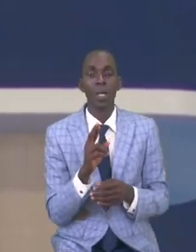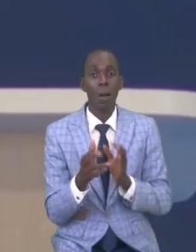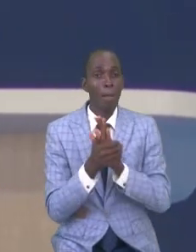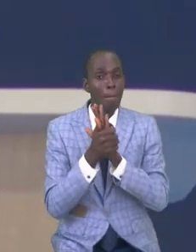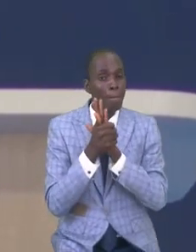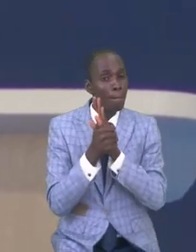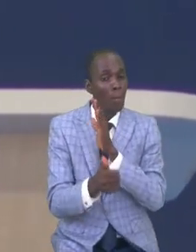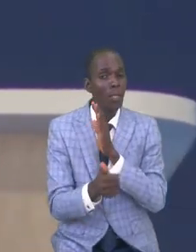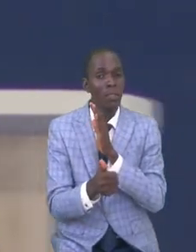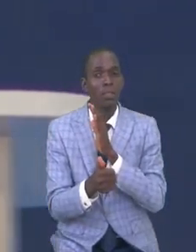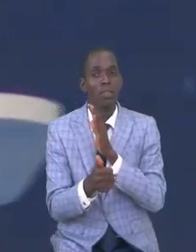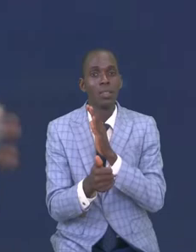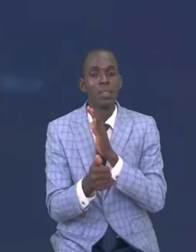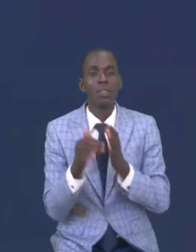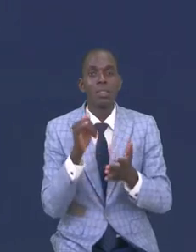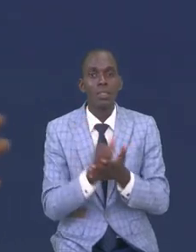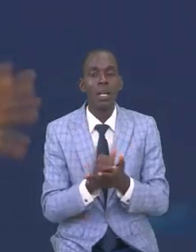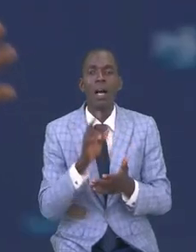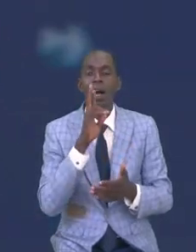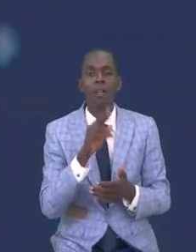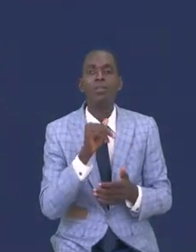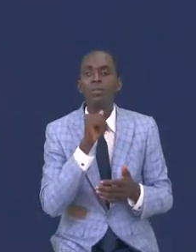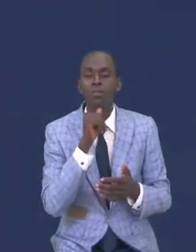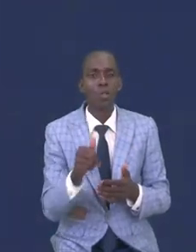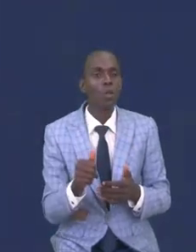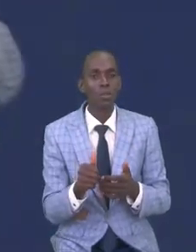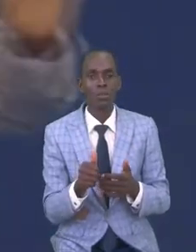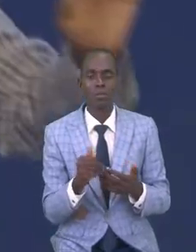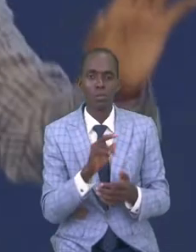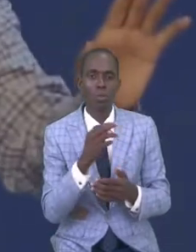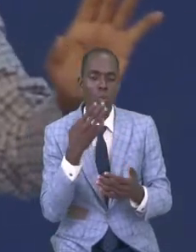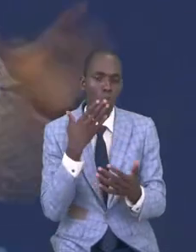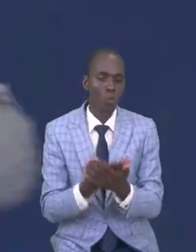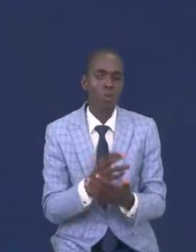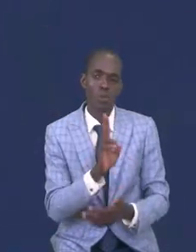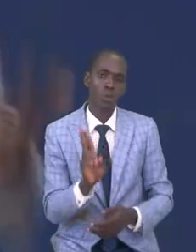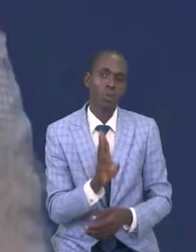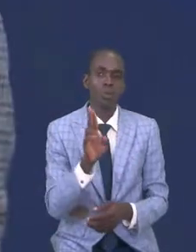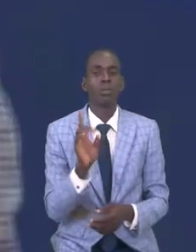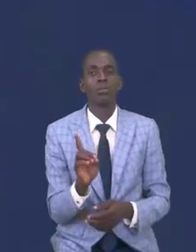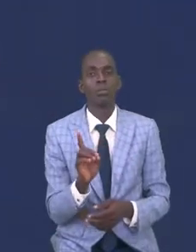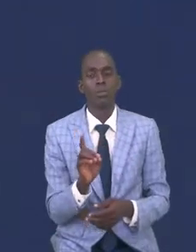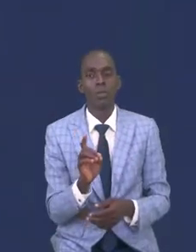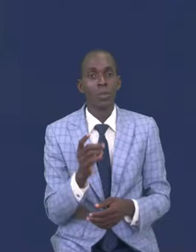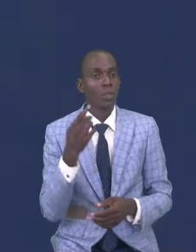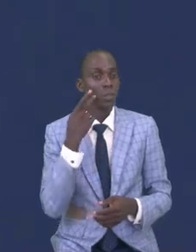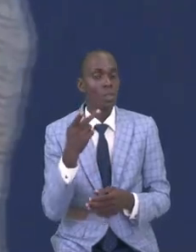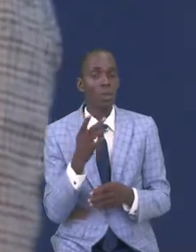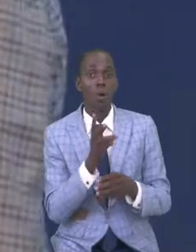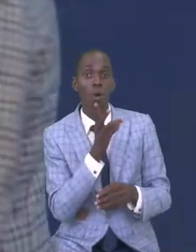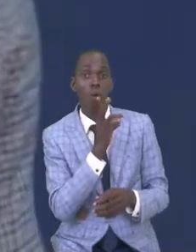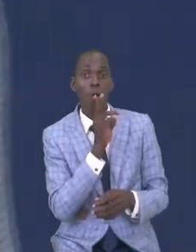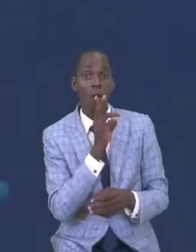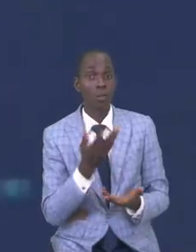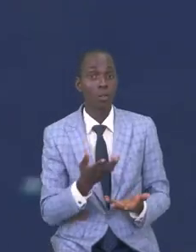potentials that are not channeled, unchanneled potentials. Think about water, the water in